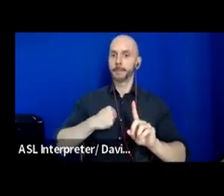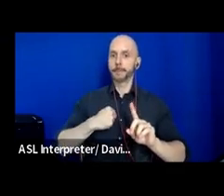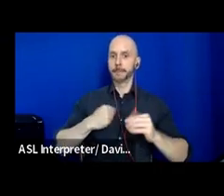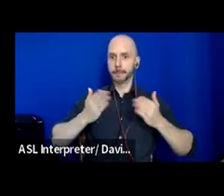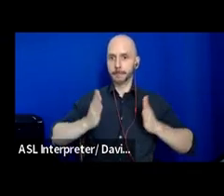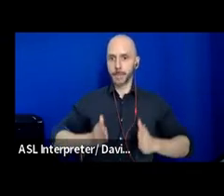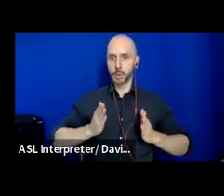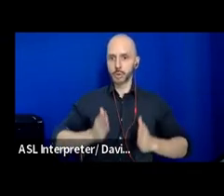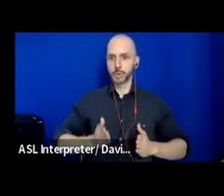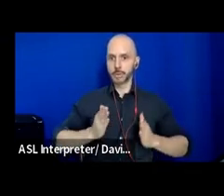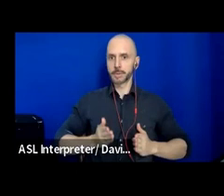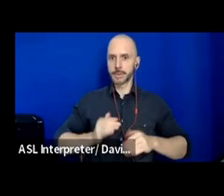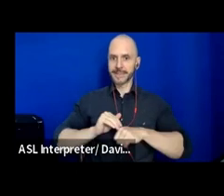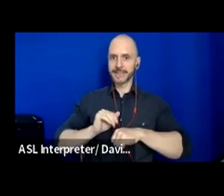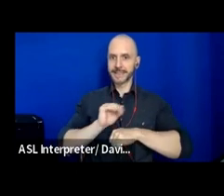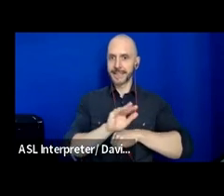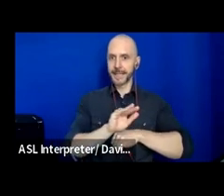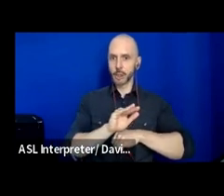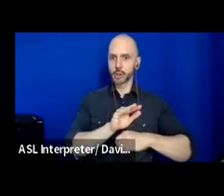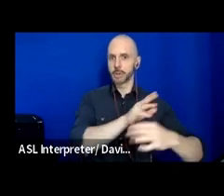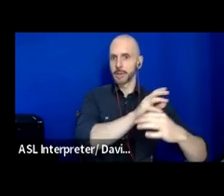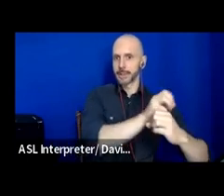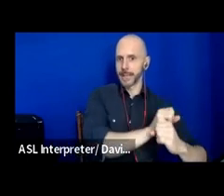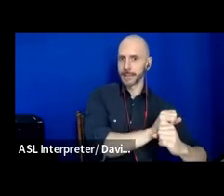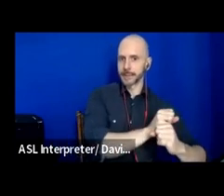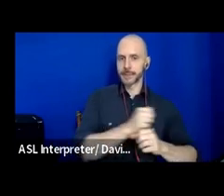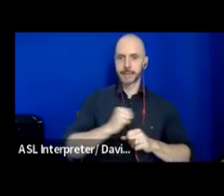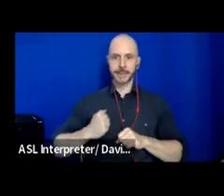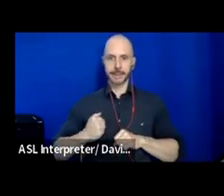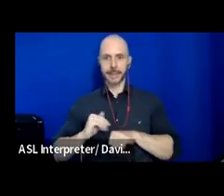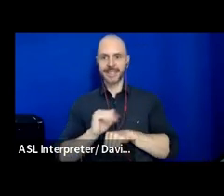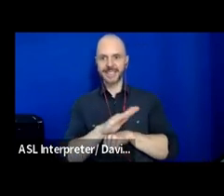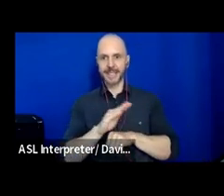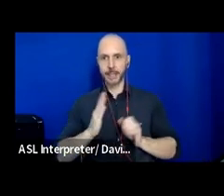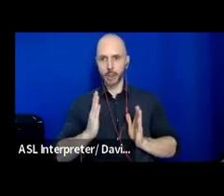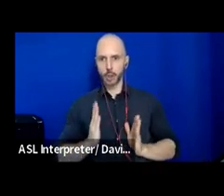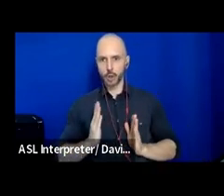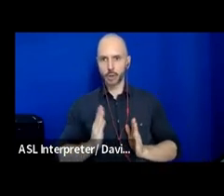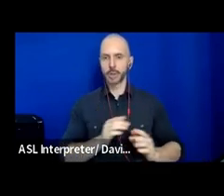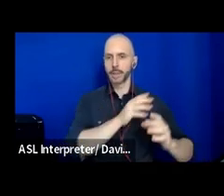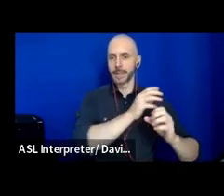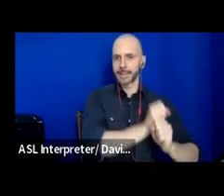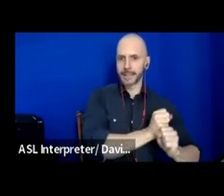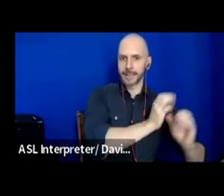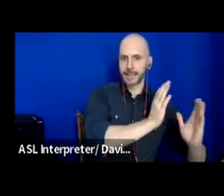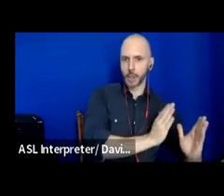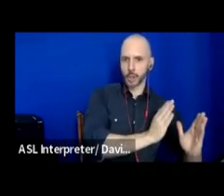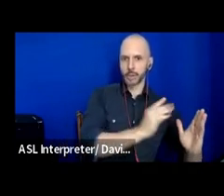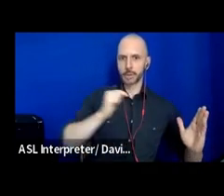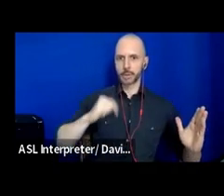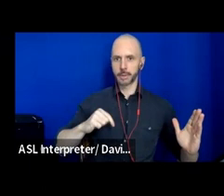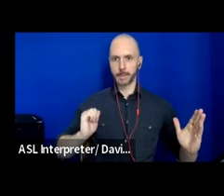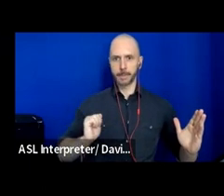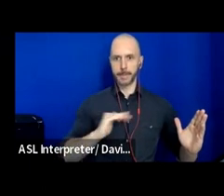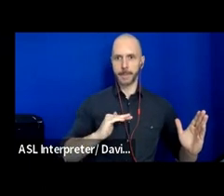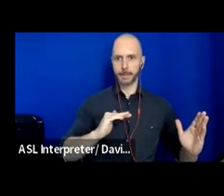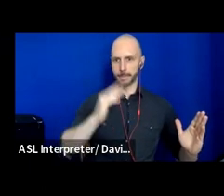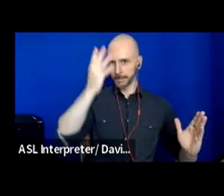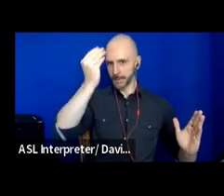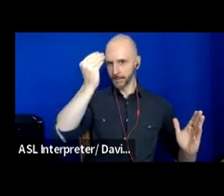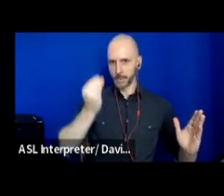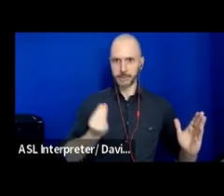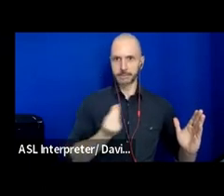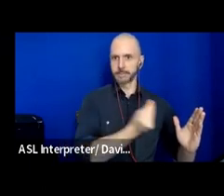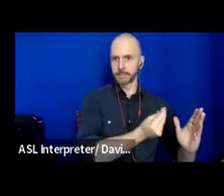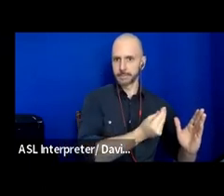saying, so a message, and then a recipient, somebody who's going to receive that information, right? And so although the receiver need not always be present, because, you